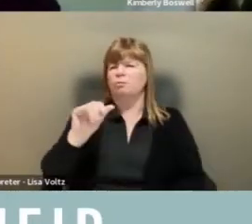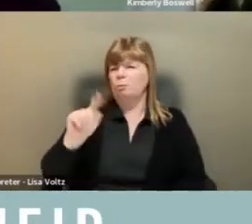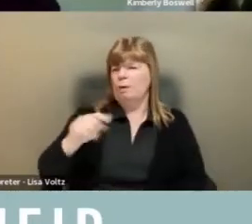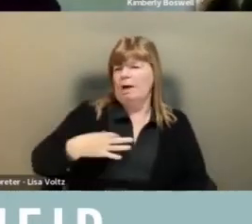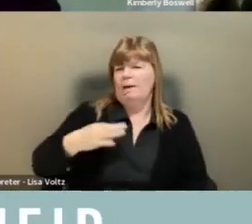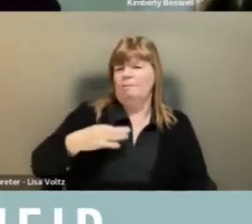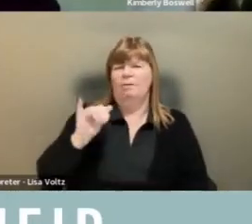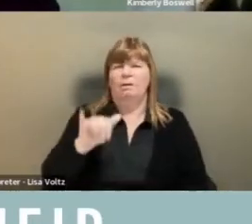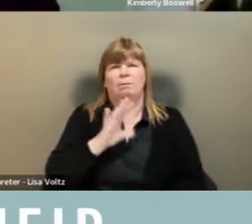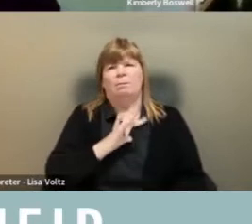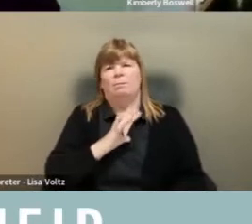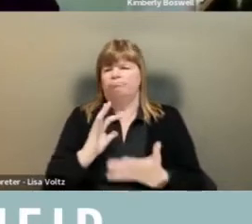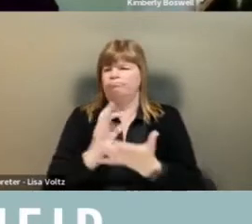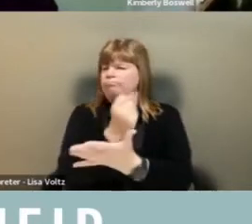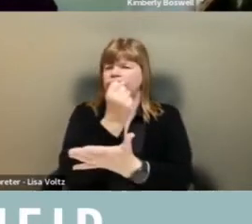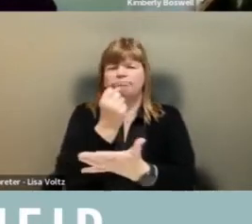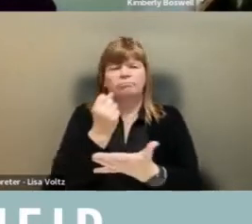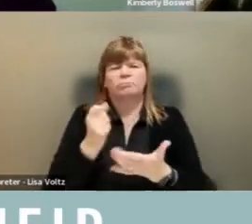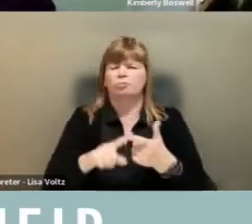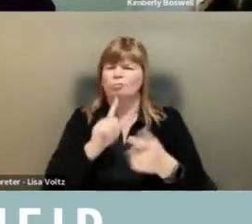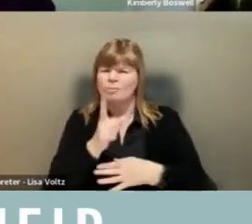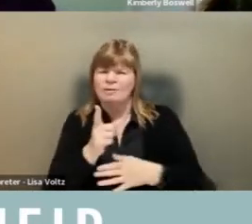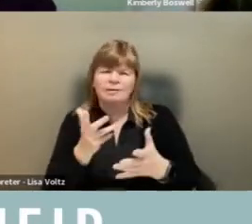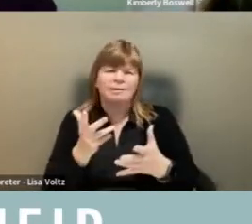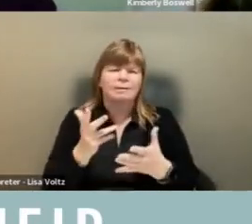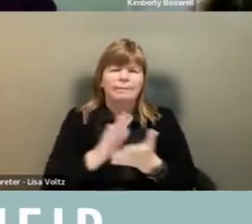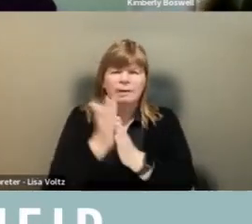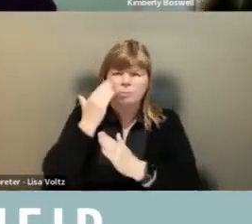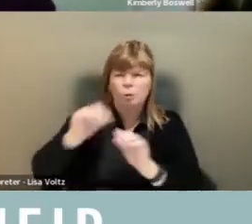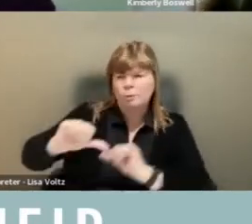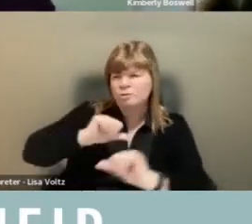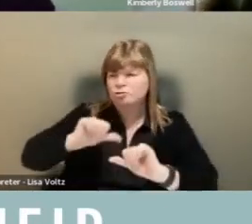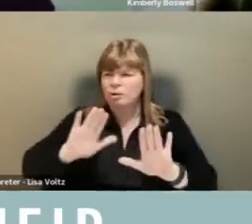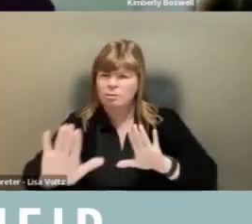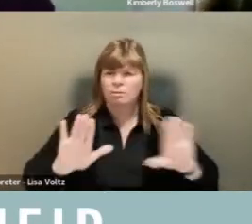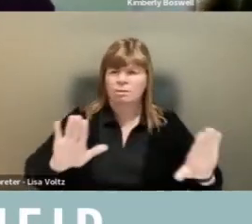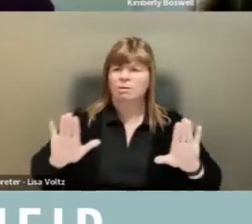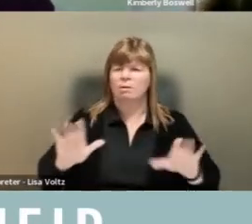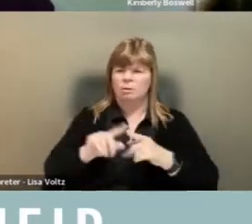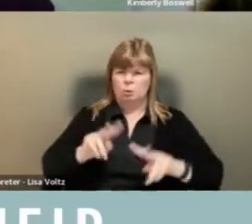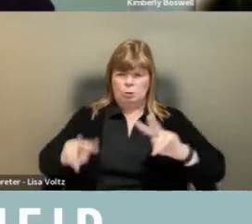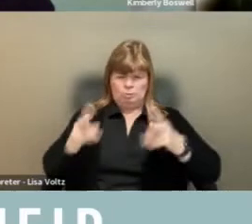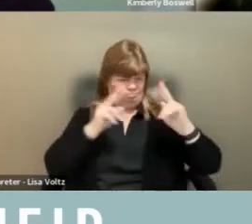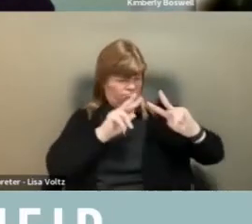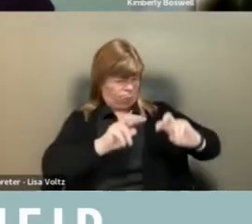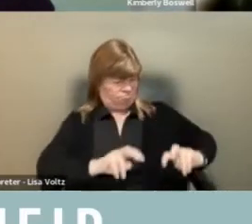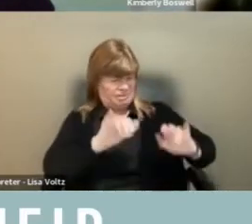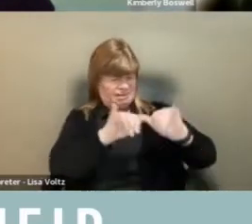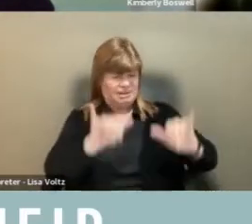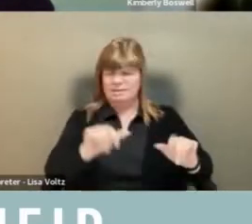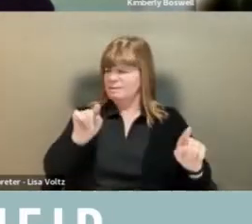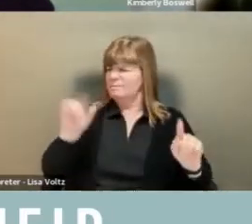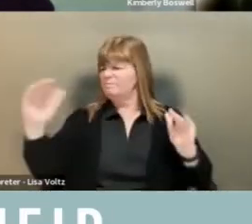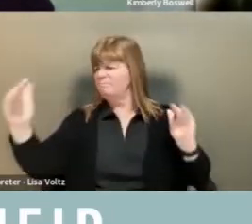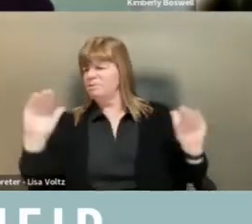great opportunity to really get to know each other and to look at your system and see how you can better